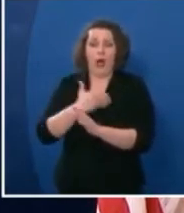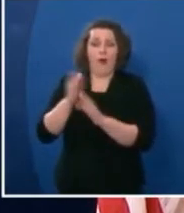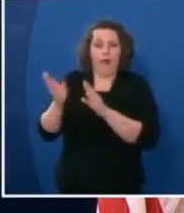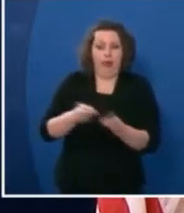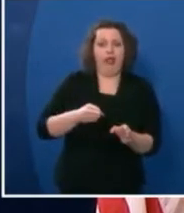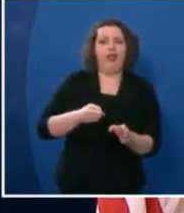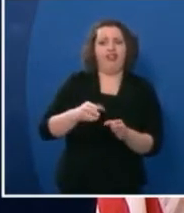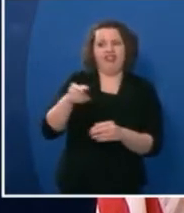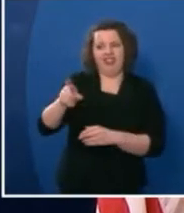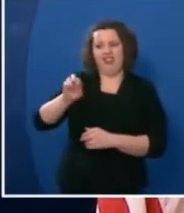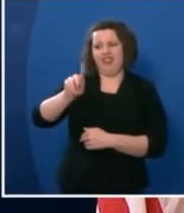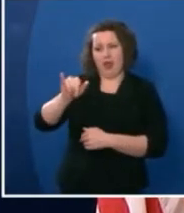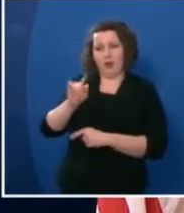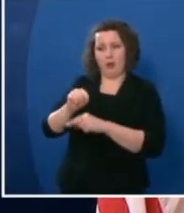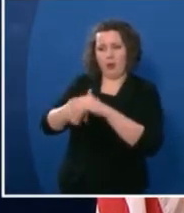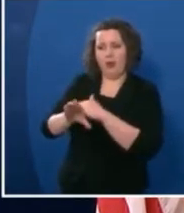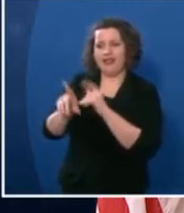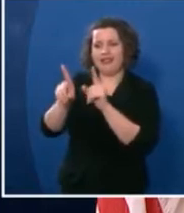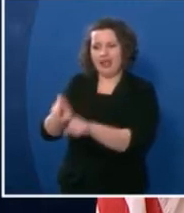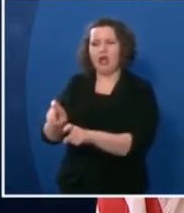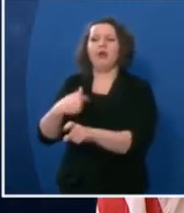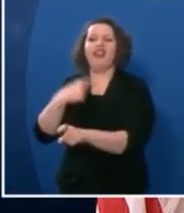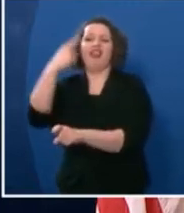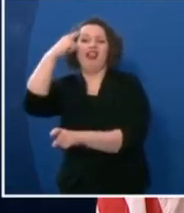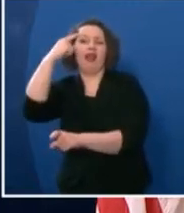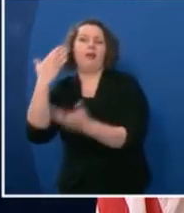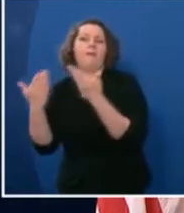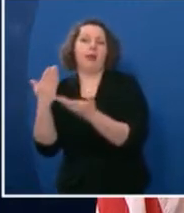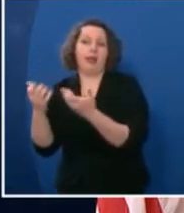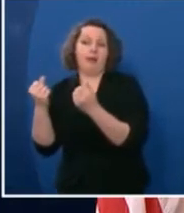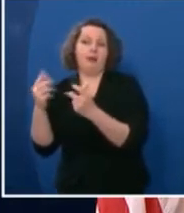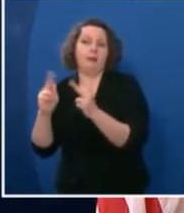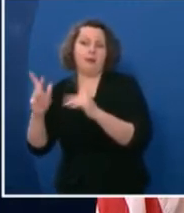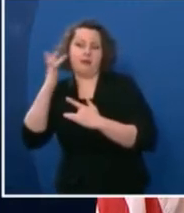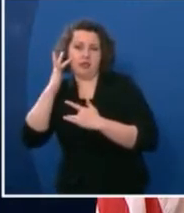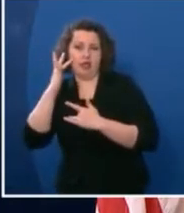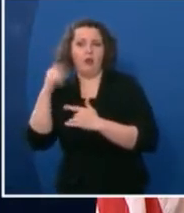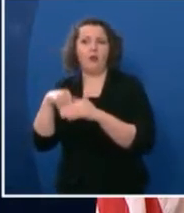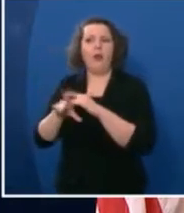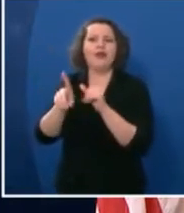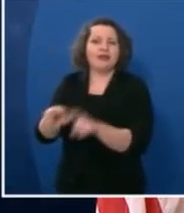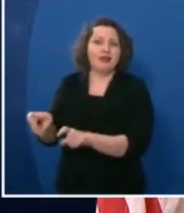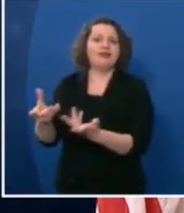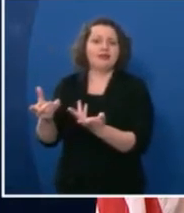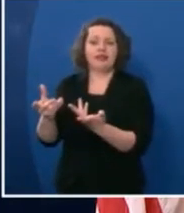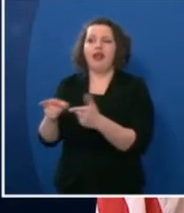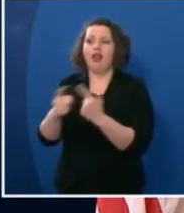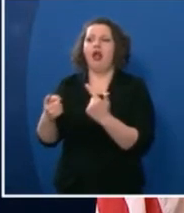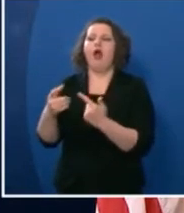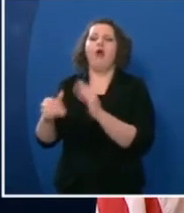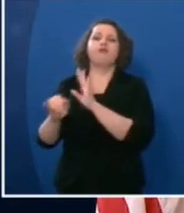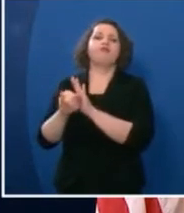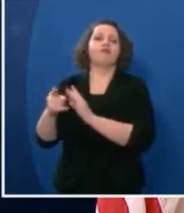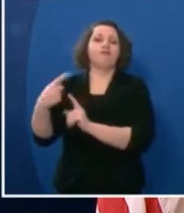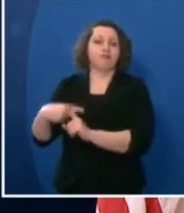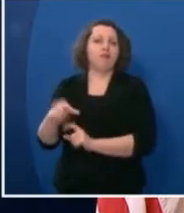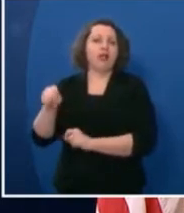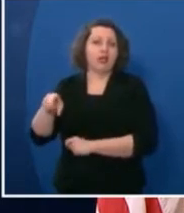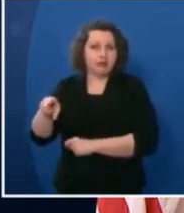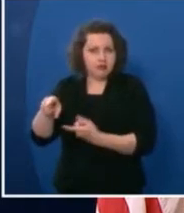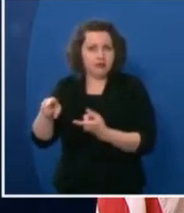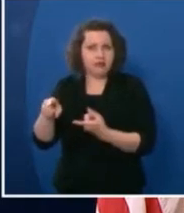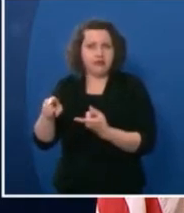county testing areas that we think potentially might be a hotspot, to get some sense of if there is additional virus activity